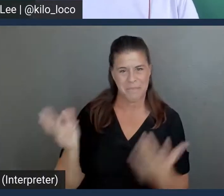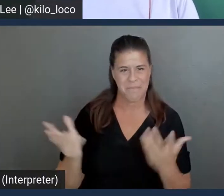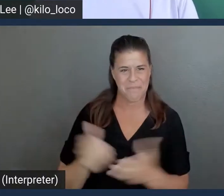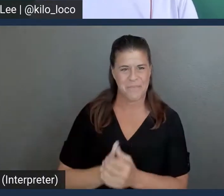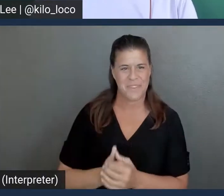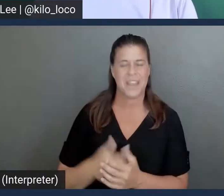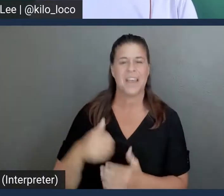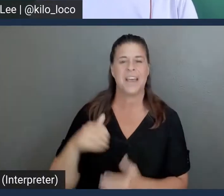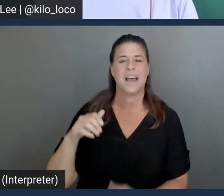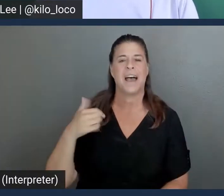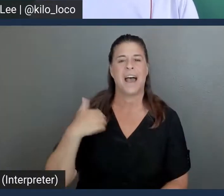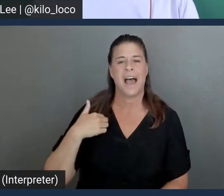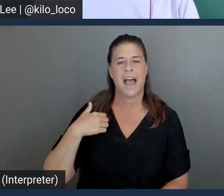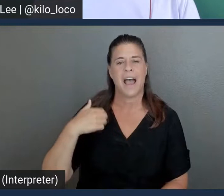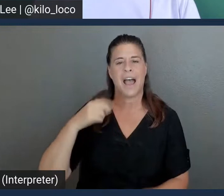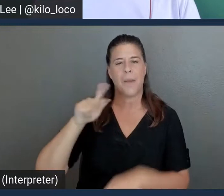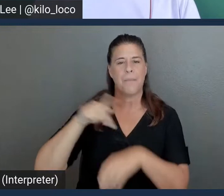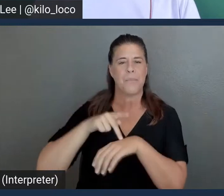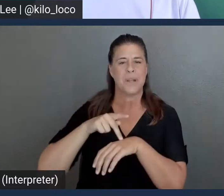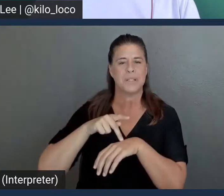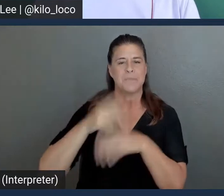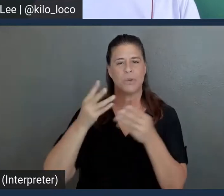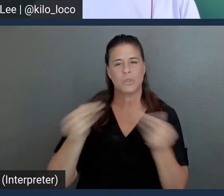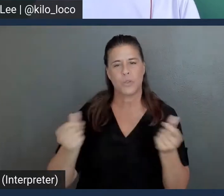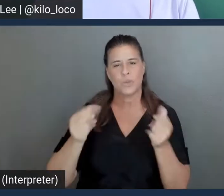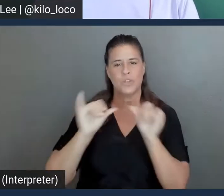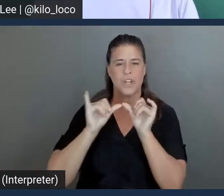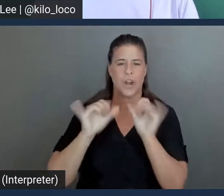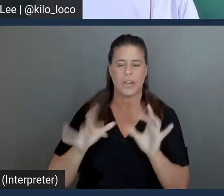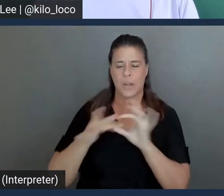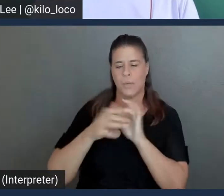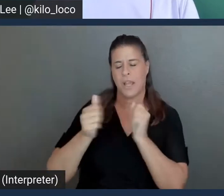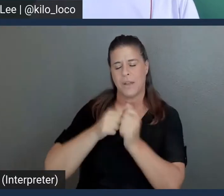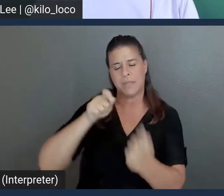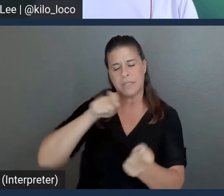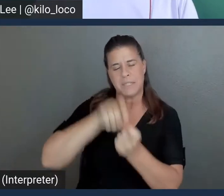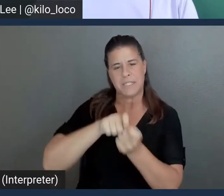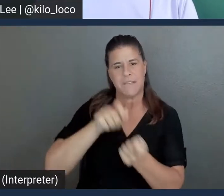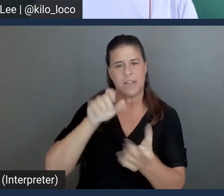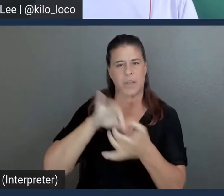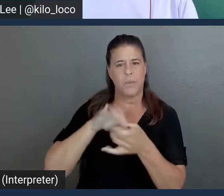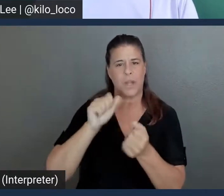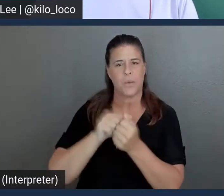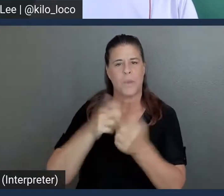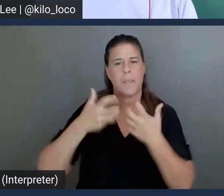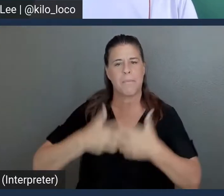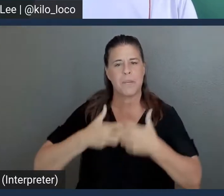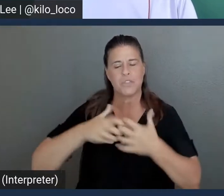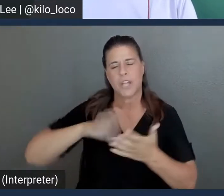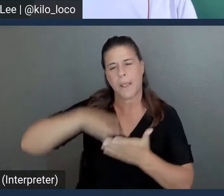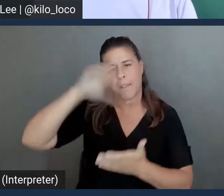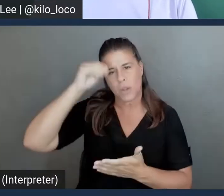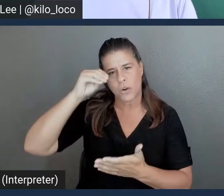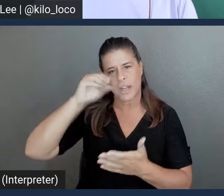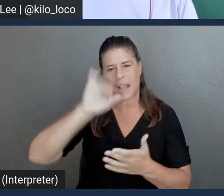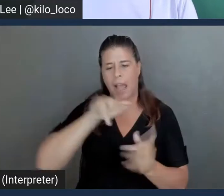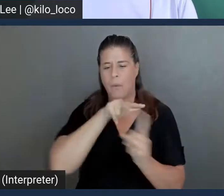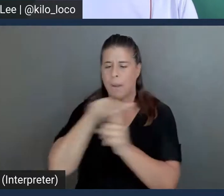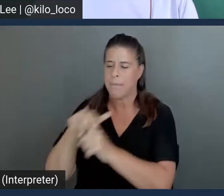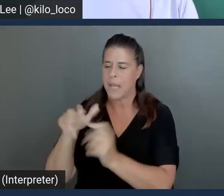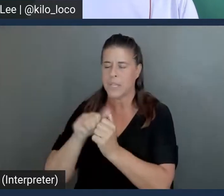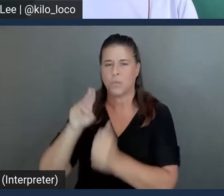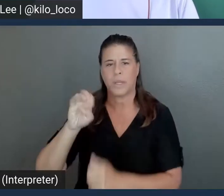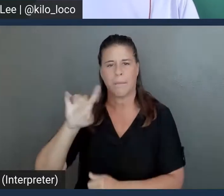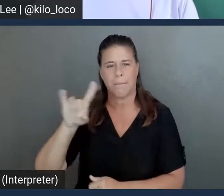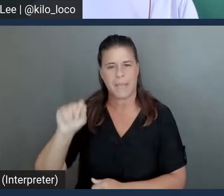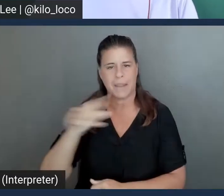So my name is Liam. I am a principal solutions architect focusing specifically in machine learning as it applies to media and